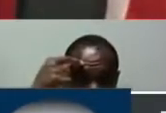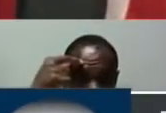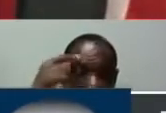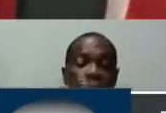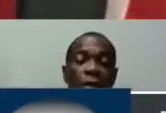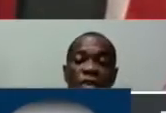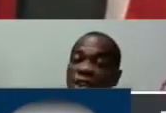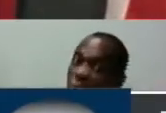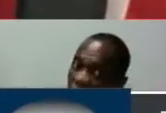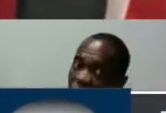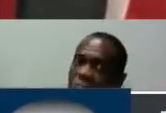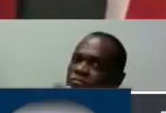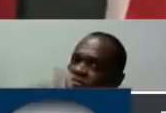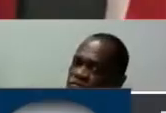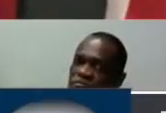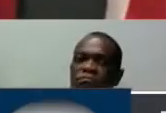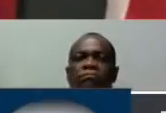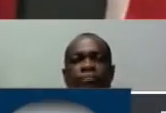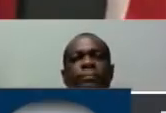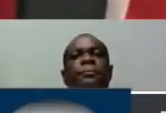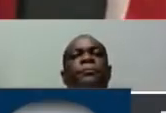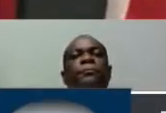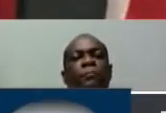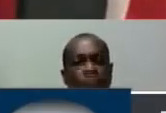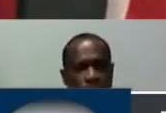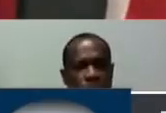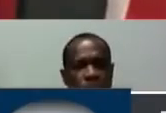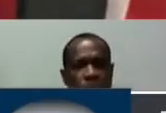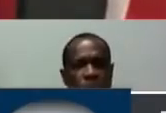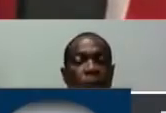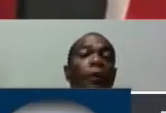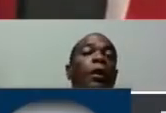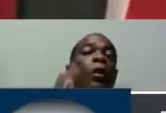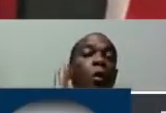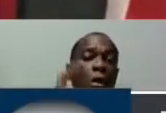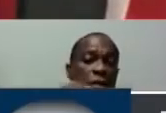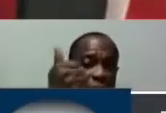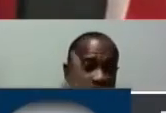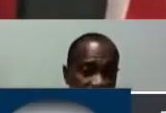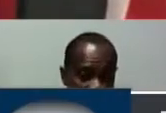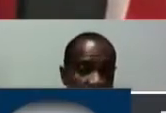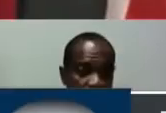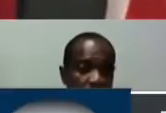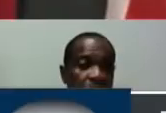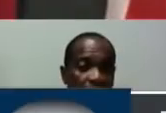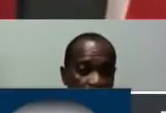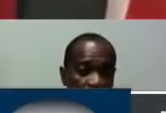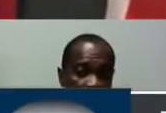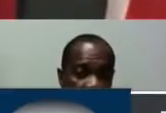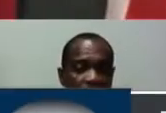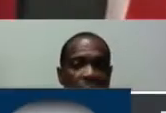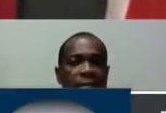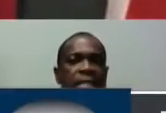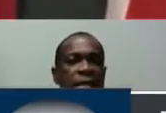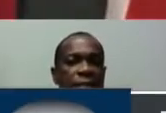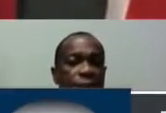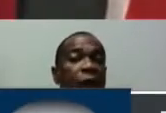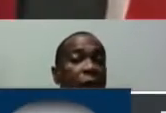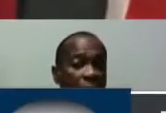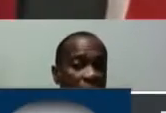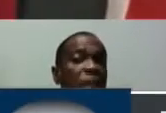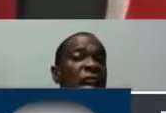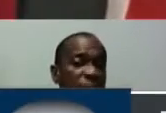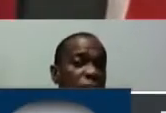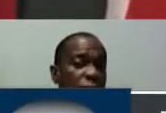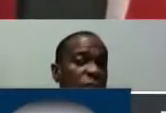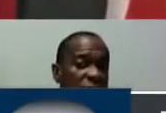We will put things in place to identify such status, and persons who are not prepared or